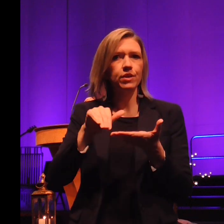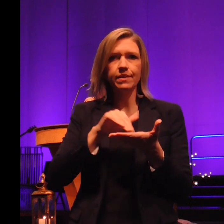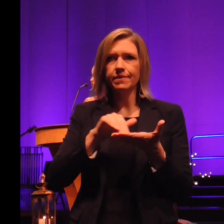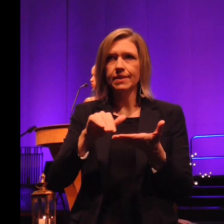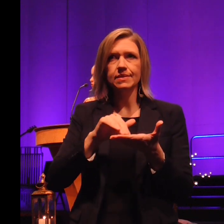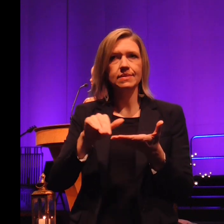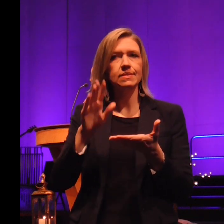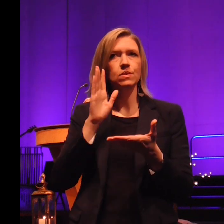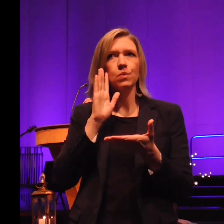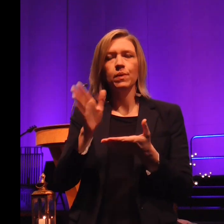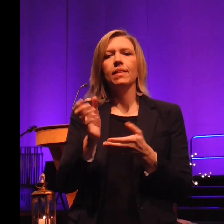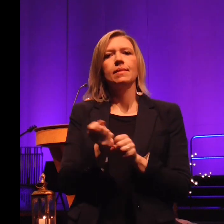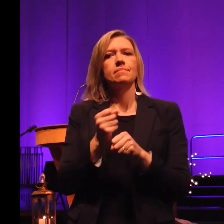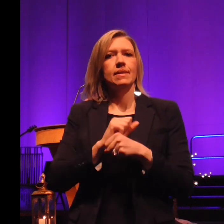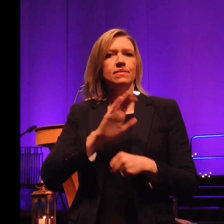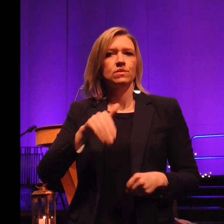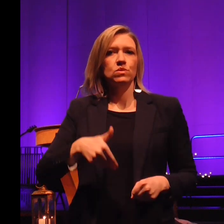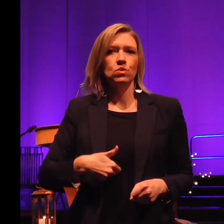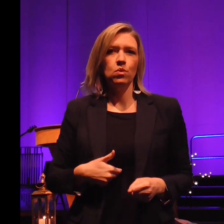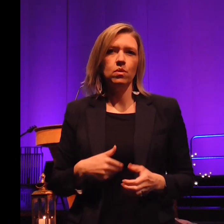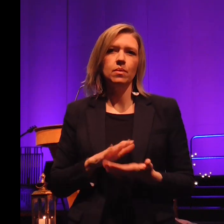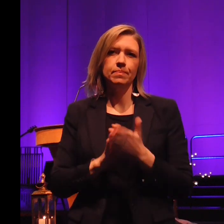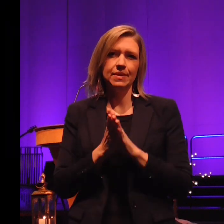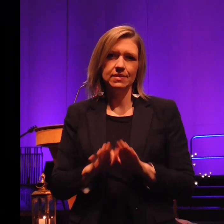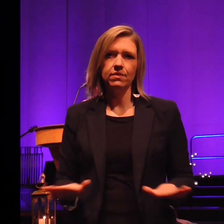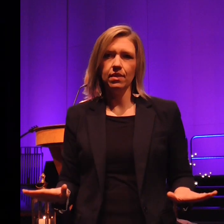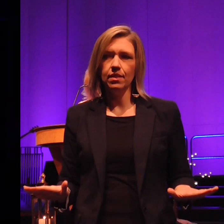our soul peaceful.